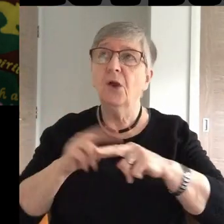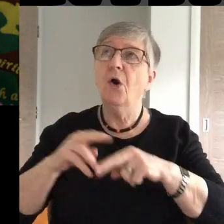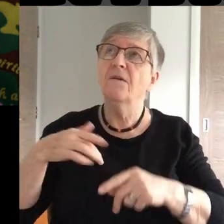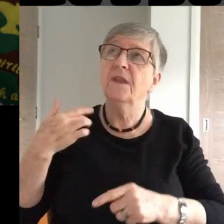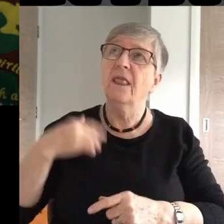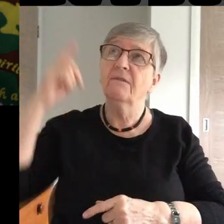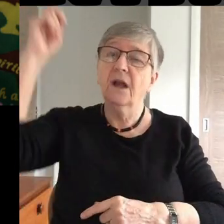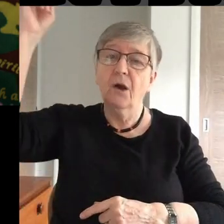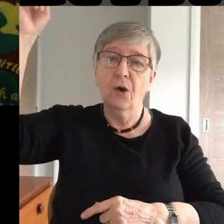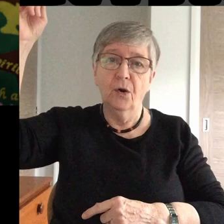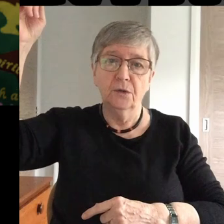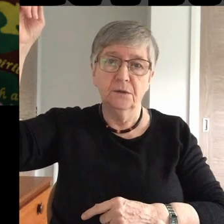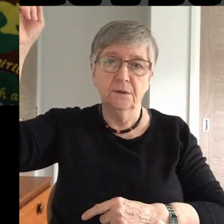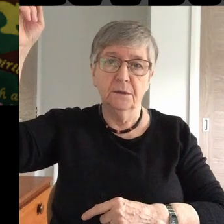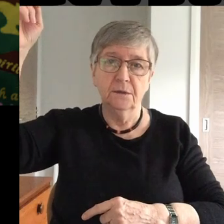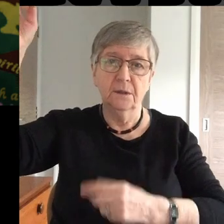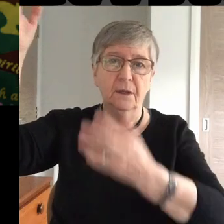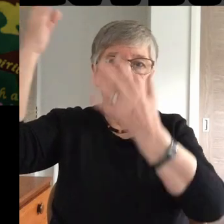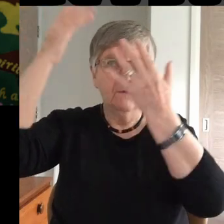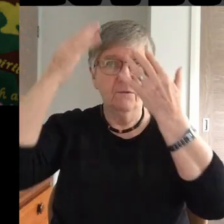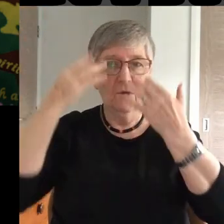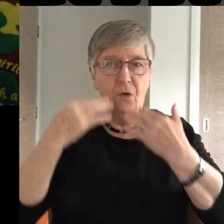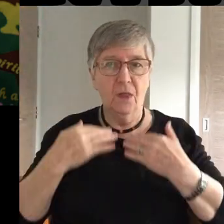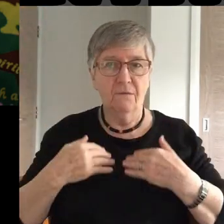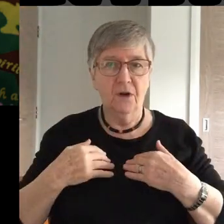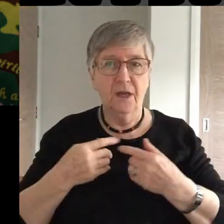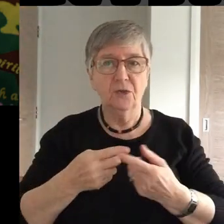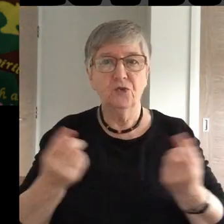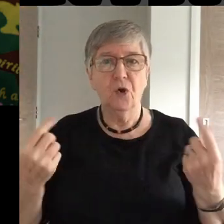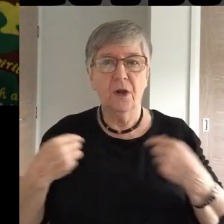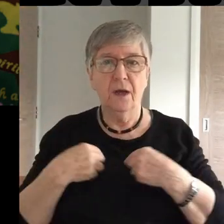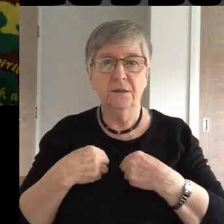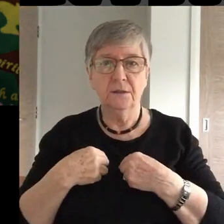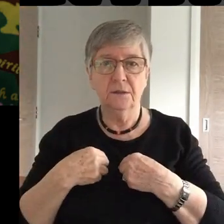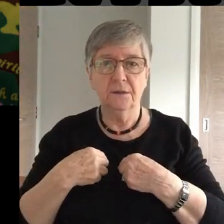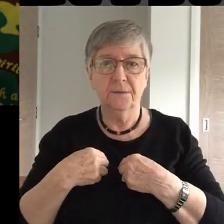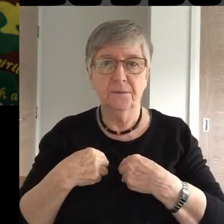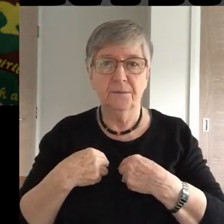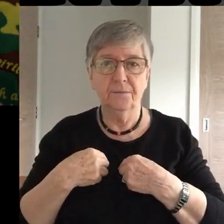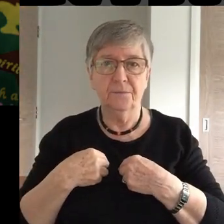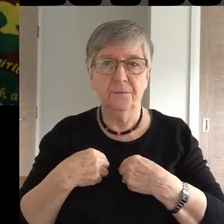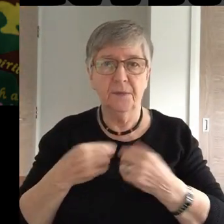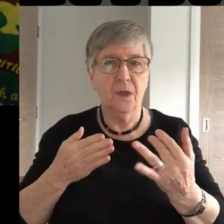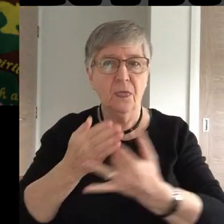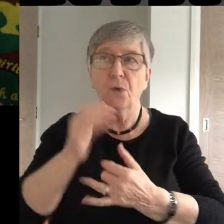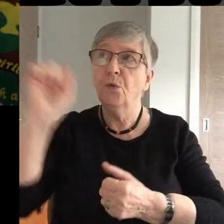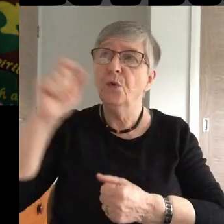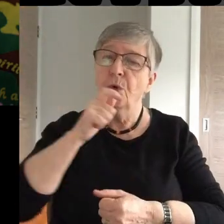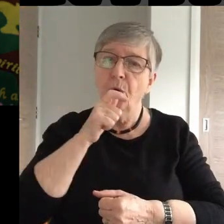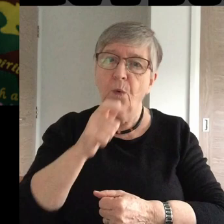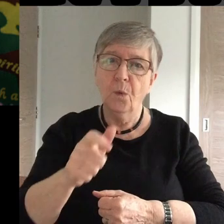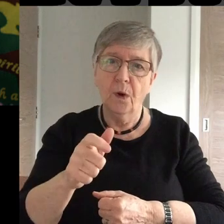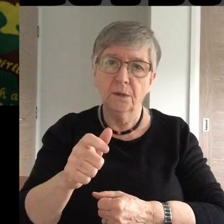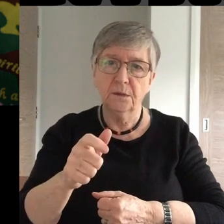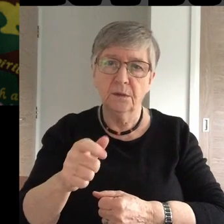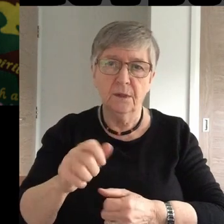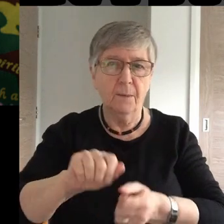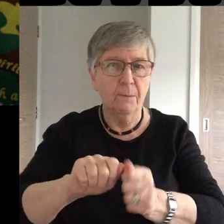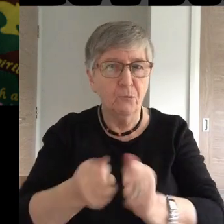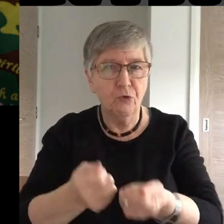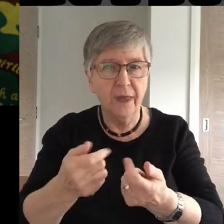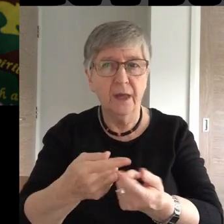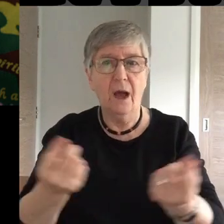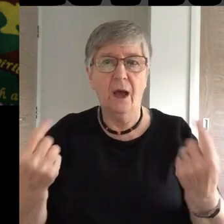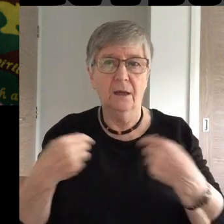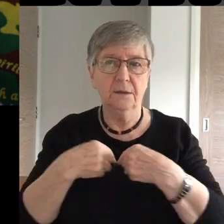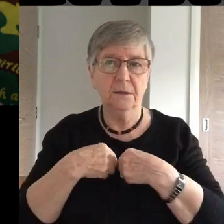living God, fall afresh on us. By your word, break us.